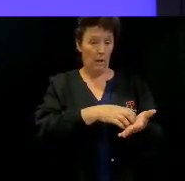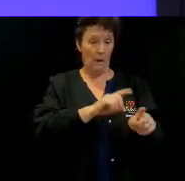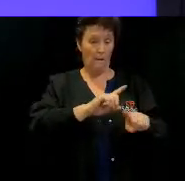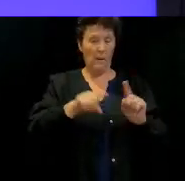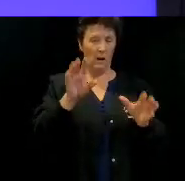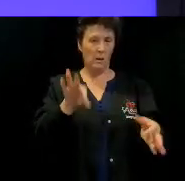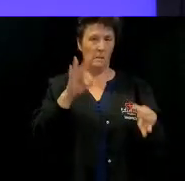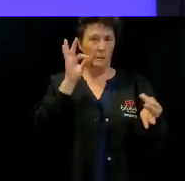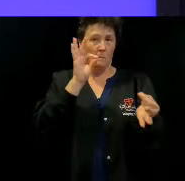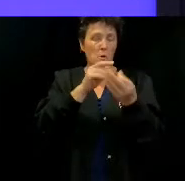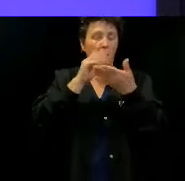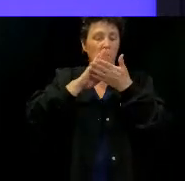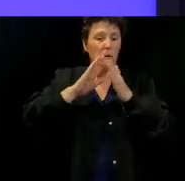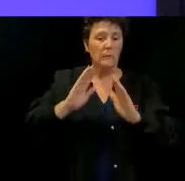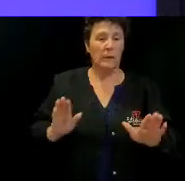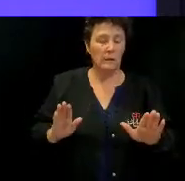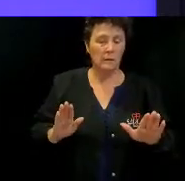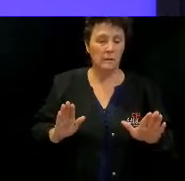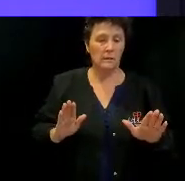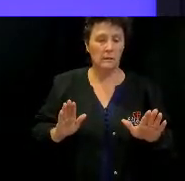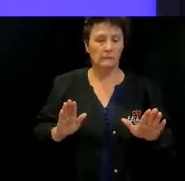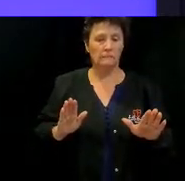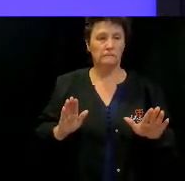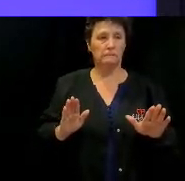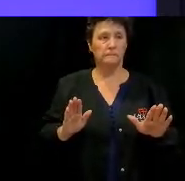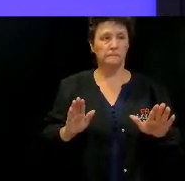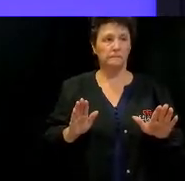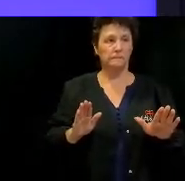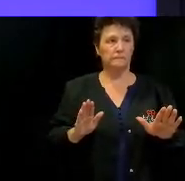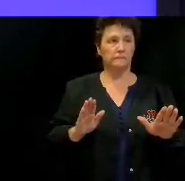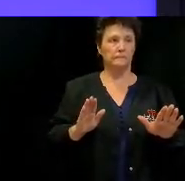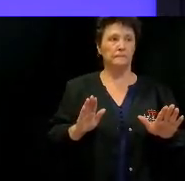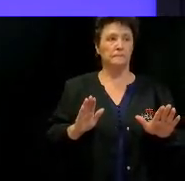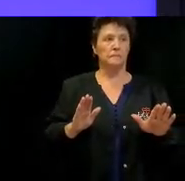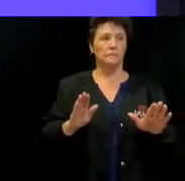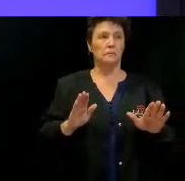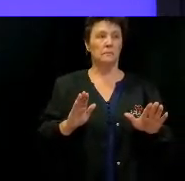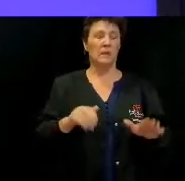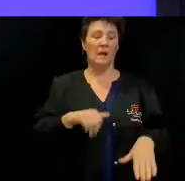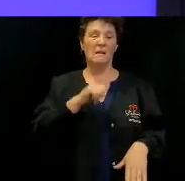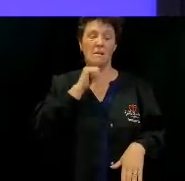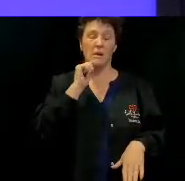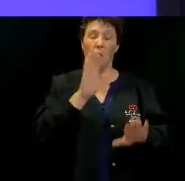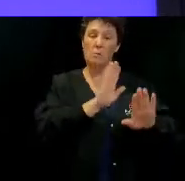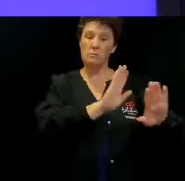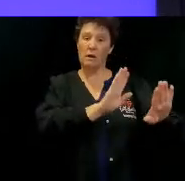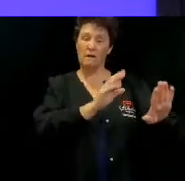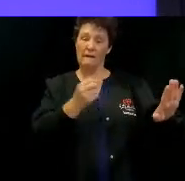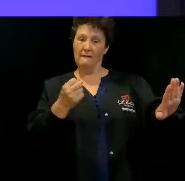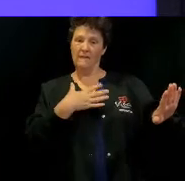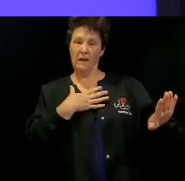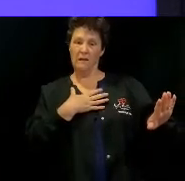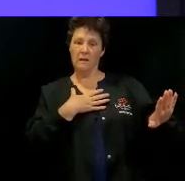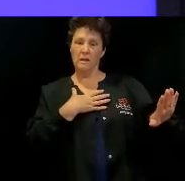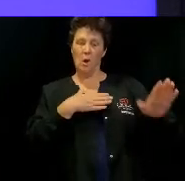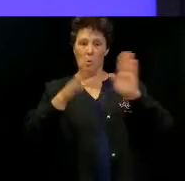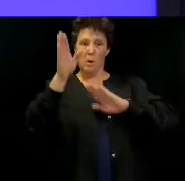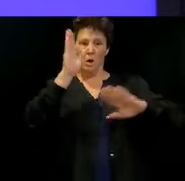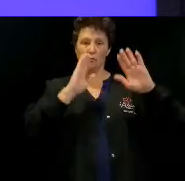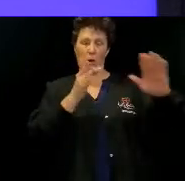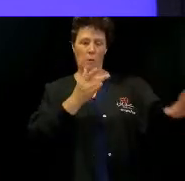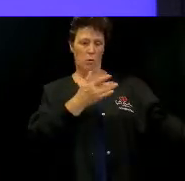Now listen to what he says. This is how Brian Simmons translates it. Don't yield to fear or be troubled in your